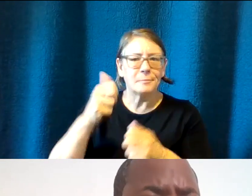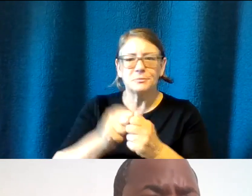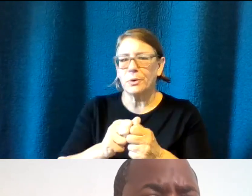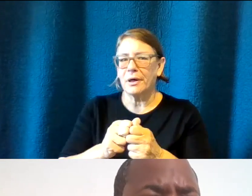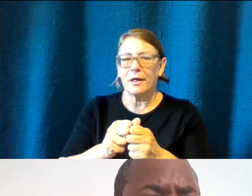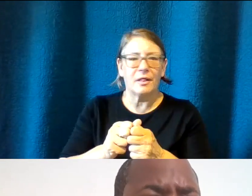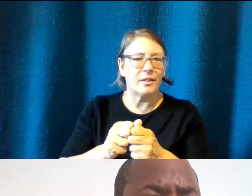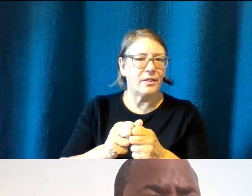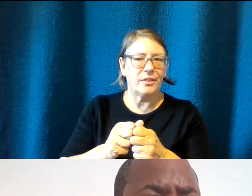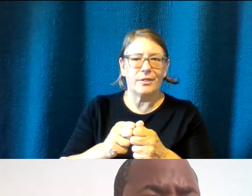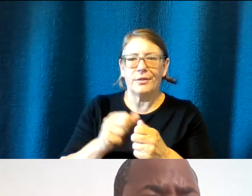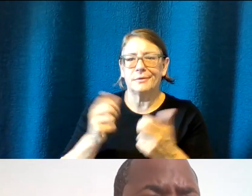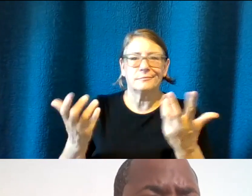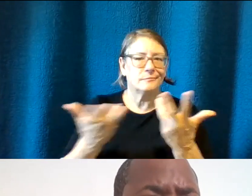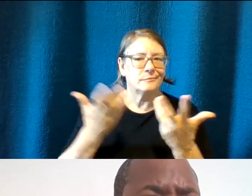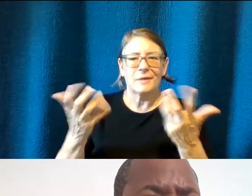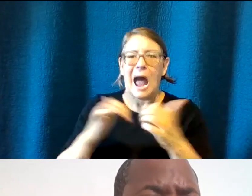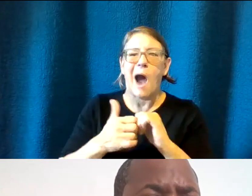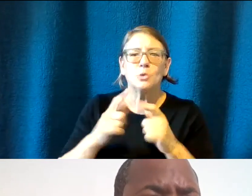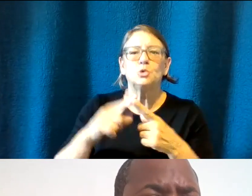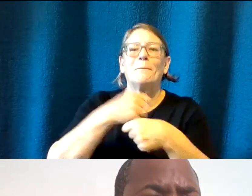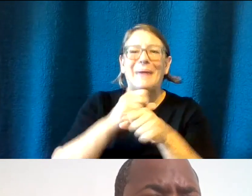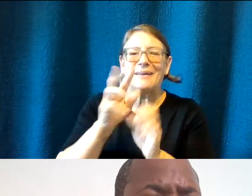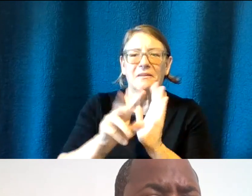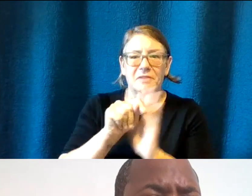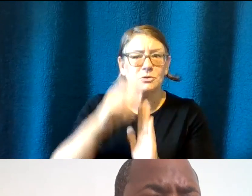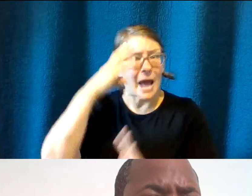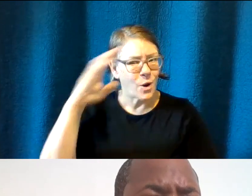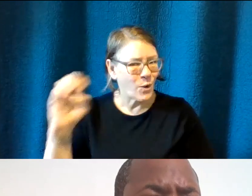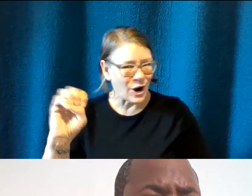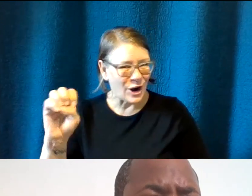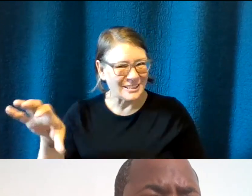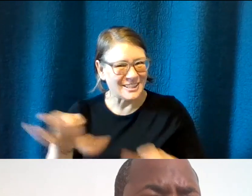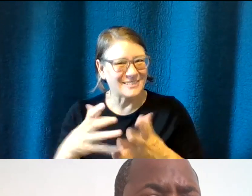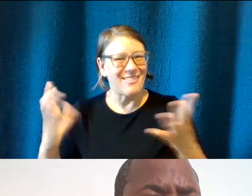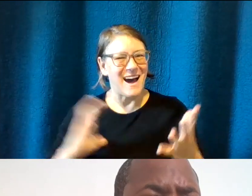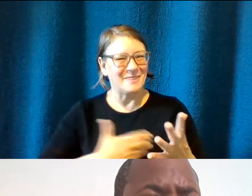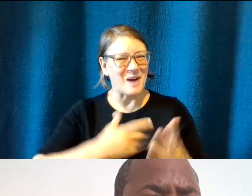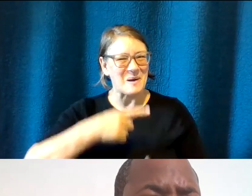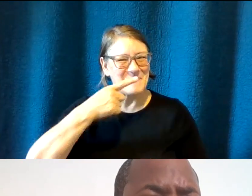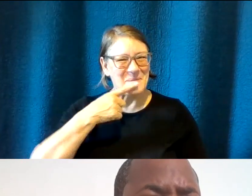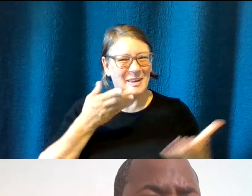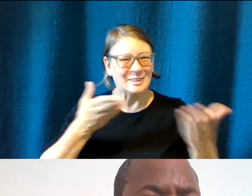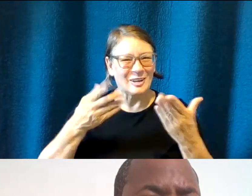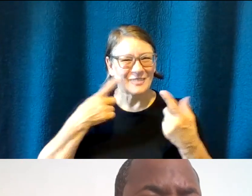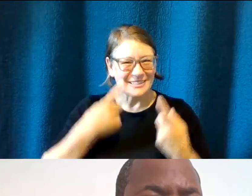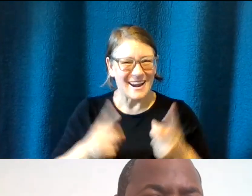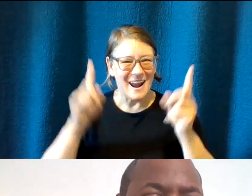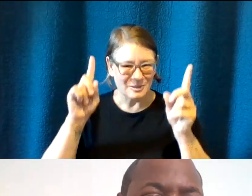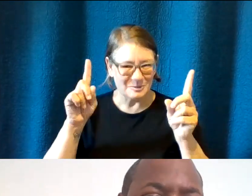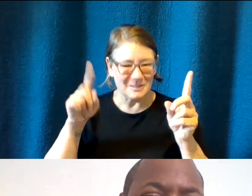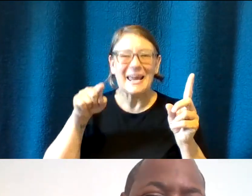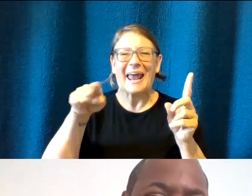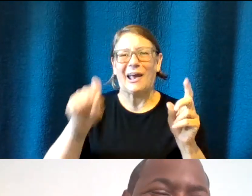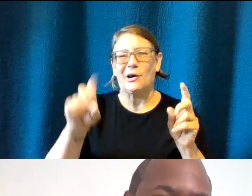to do it, like I said, I think that, I know Ernest does a lot of our public service announcements and stuff like that, that he could